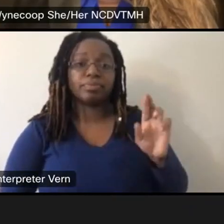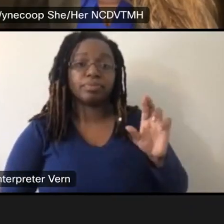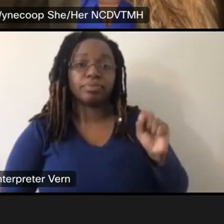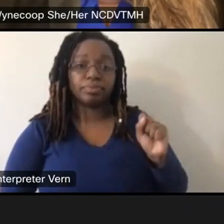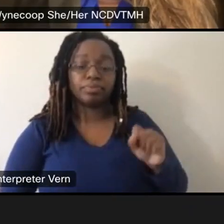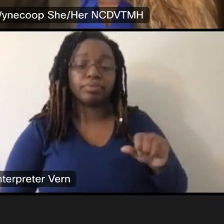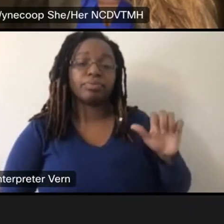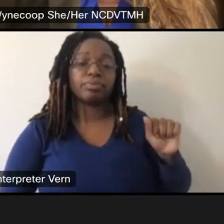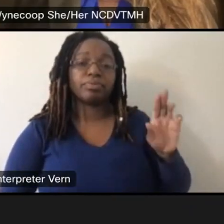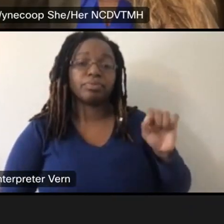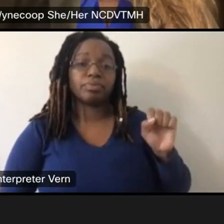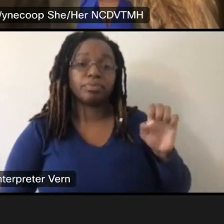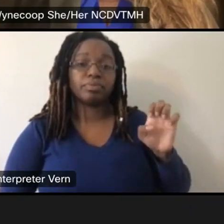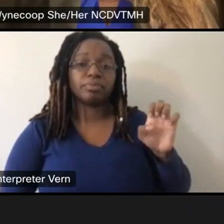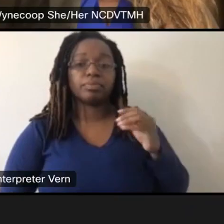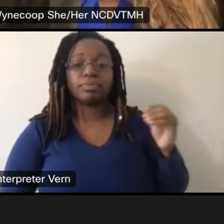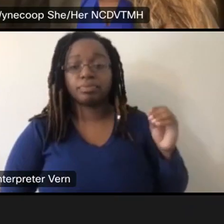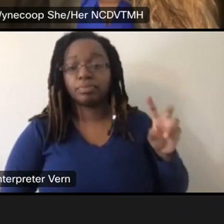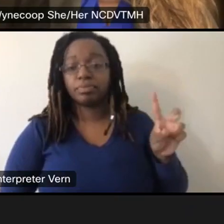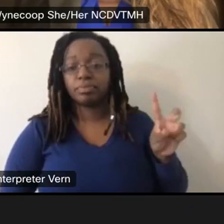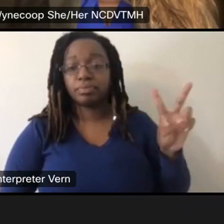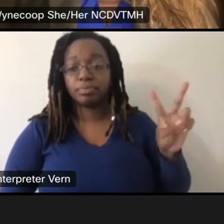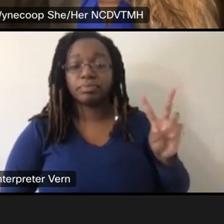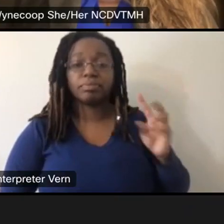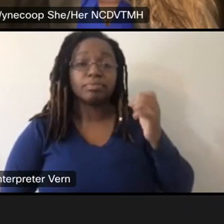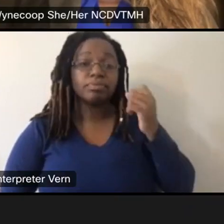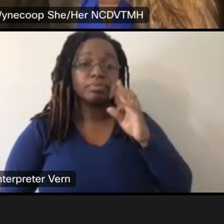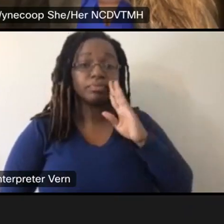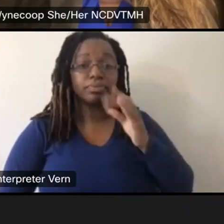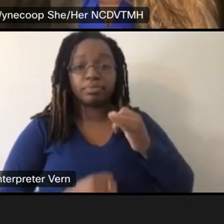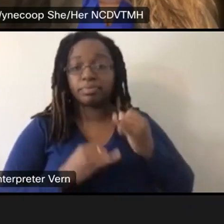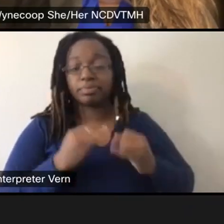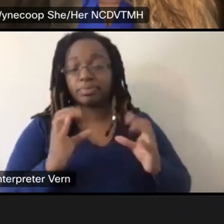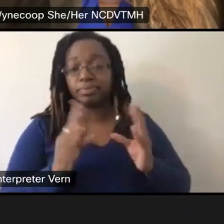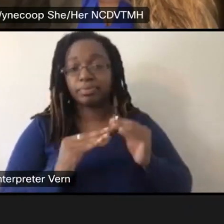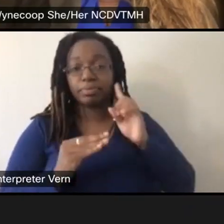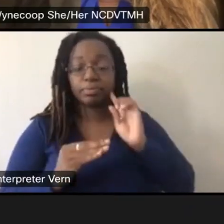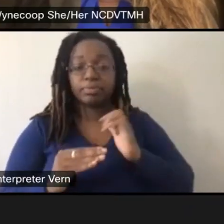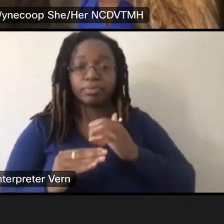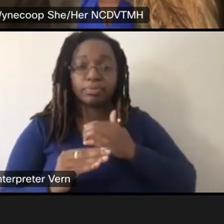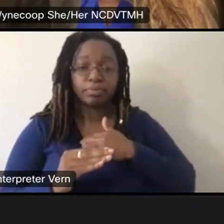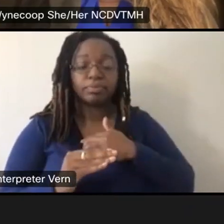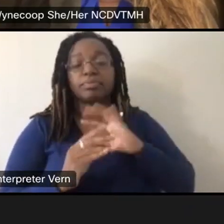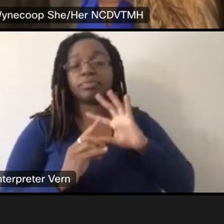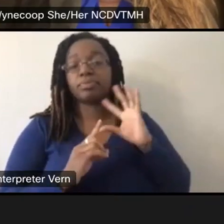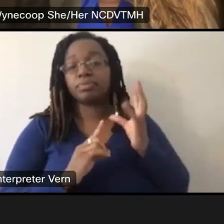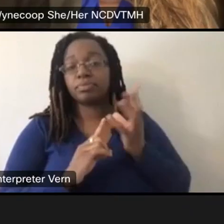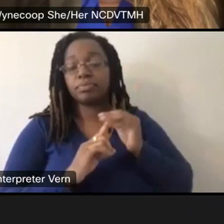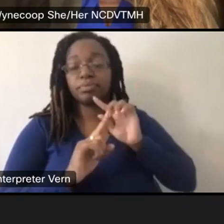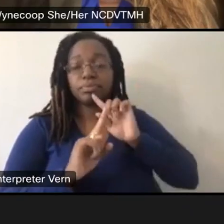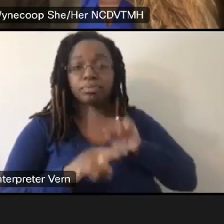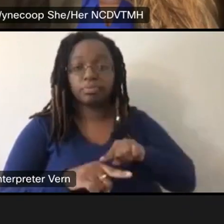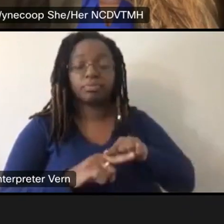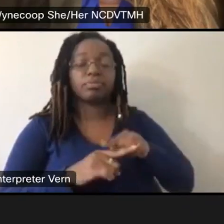Domestic Violence. This is the last webinar for our accessible, culturally responsive,